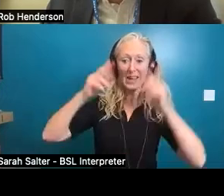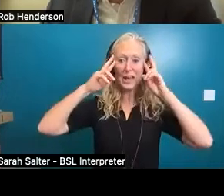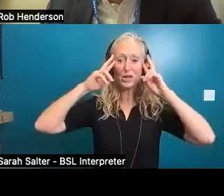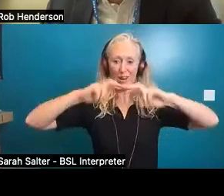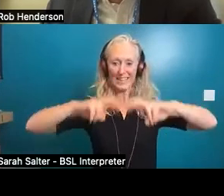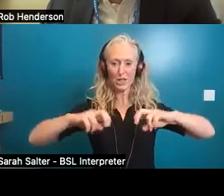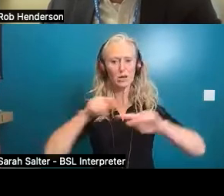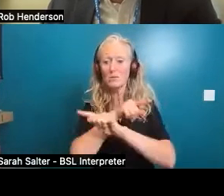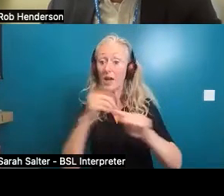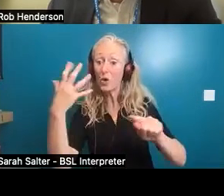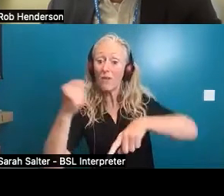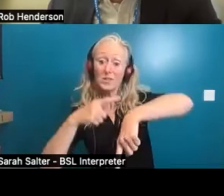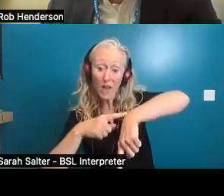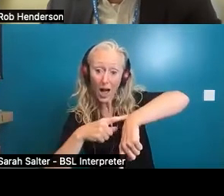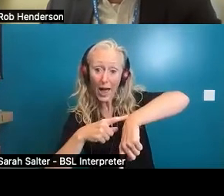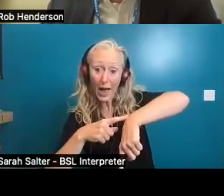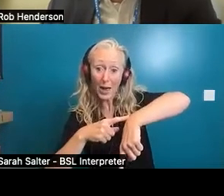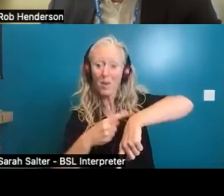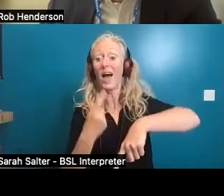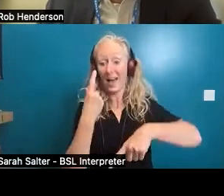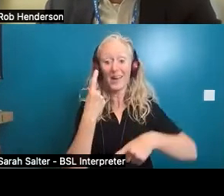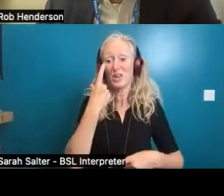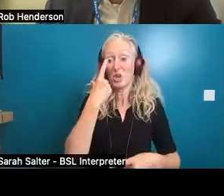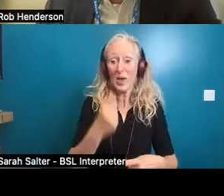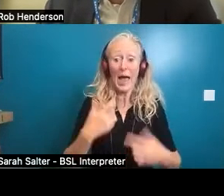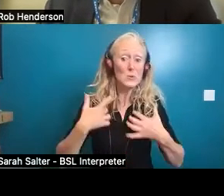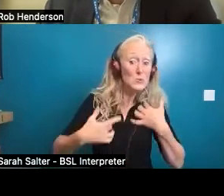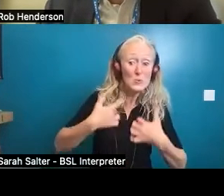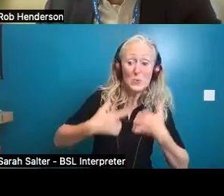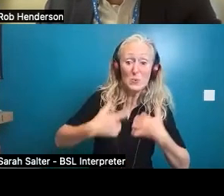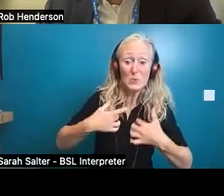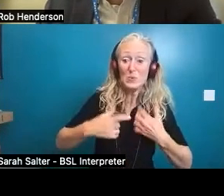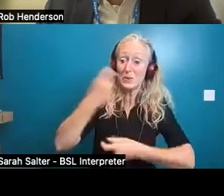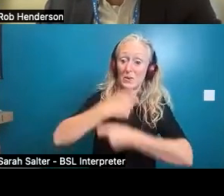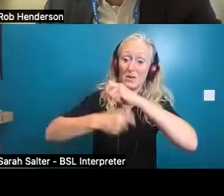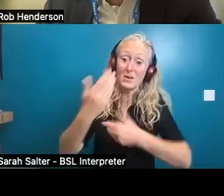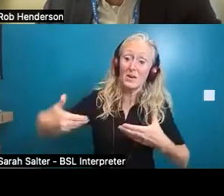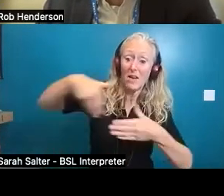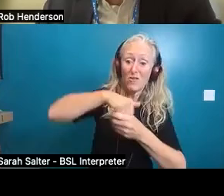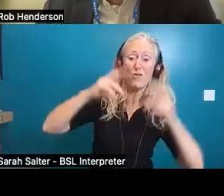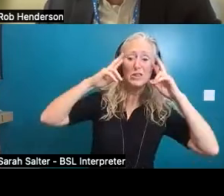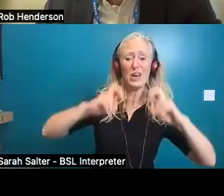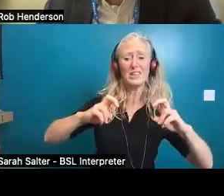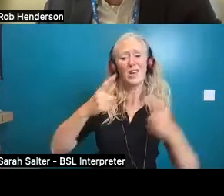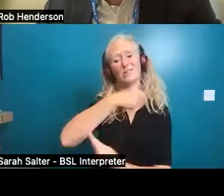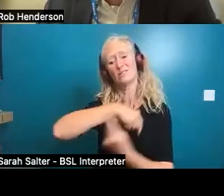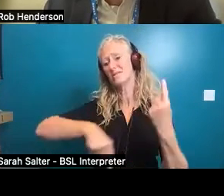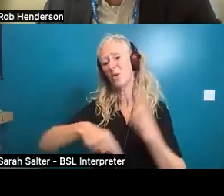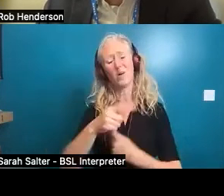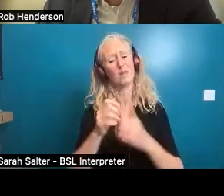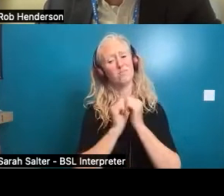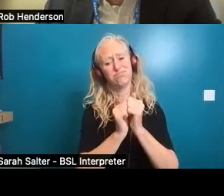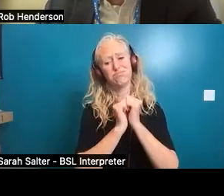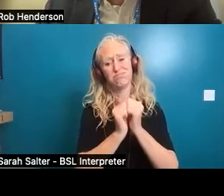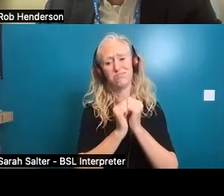to help us move things forward, you know, we are massively grateful. And so I know James is going to